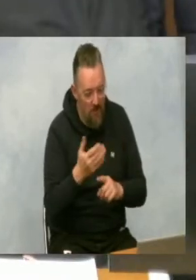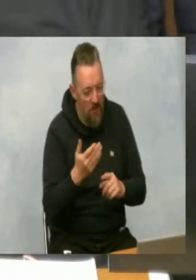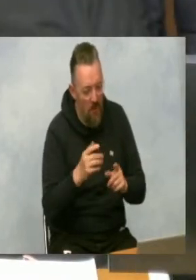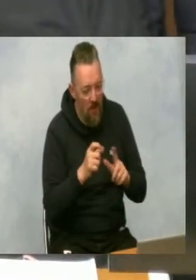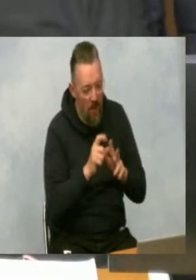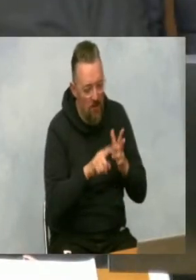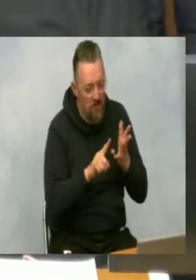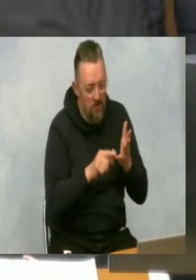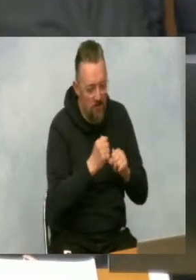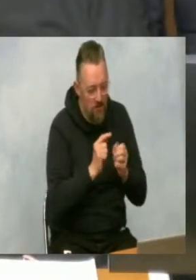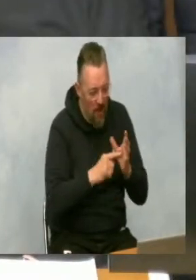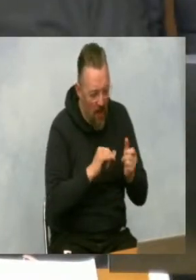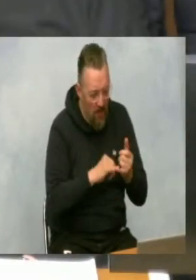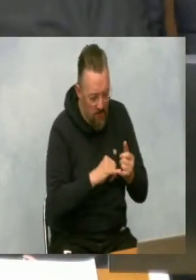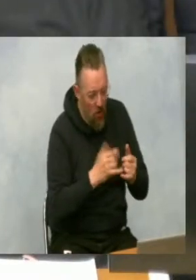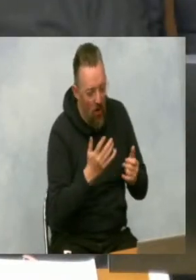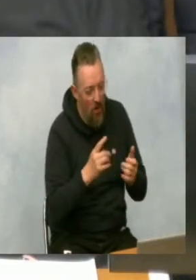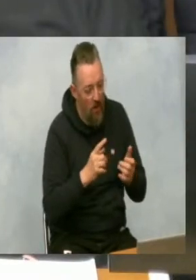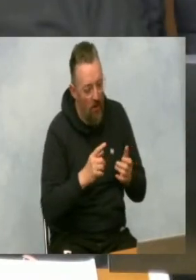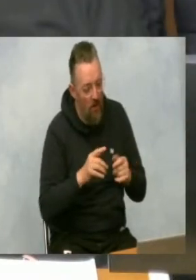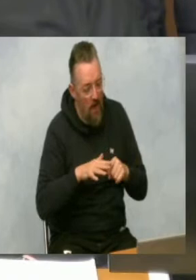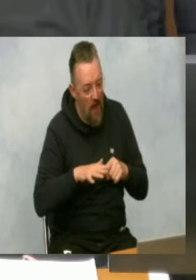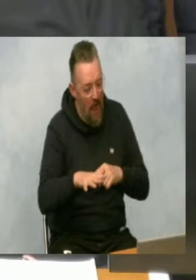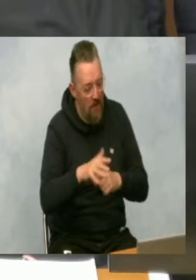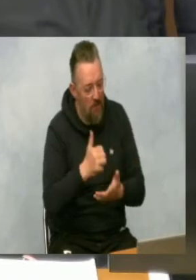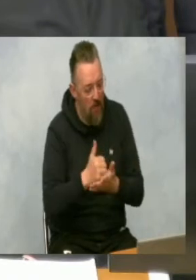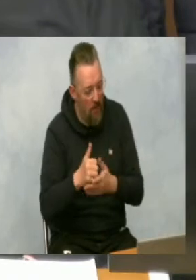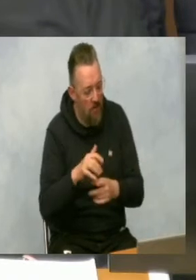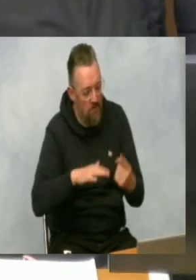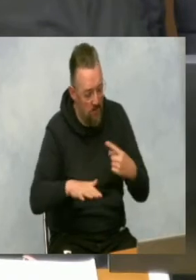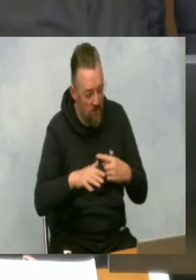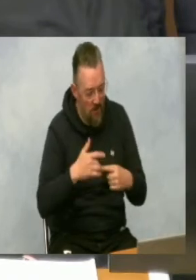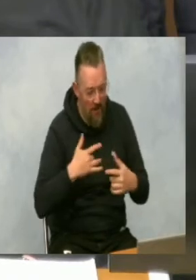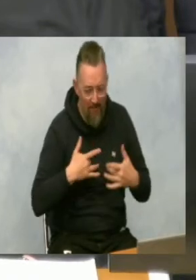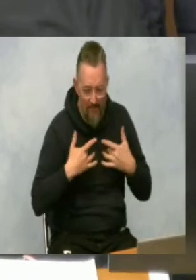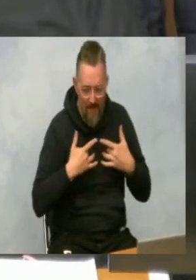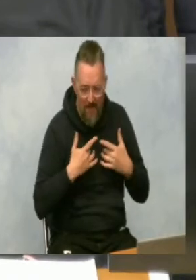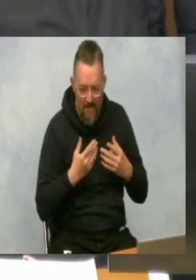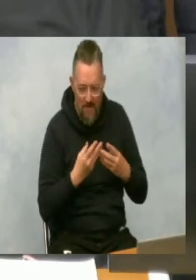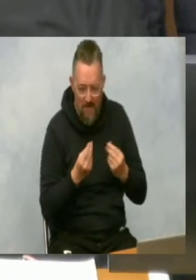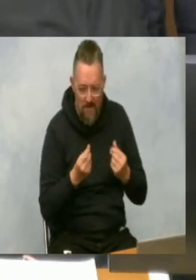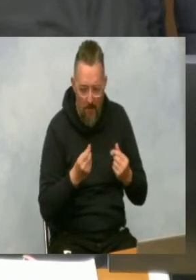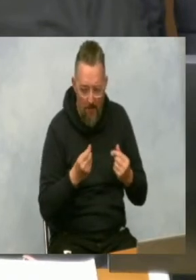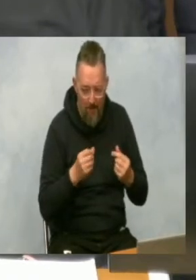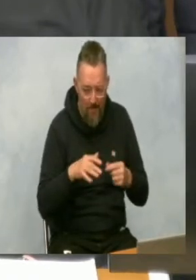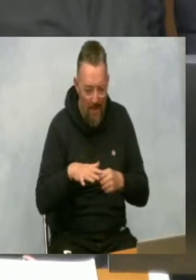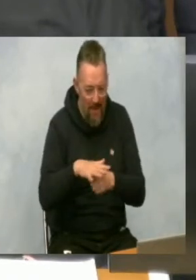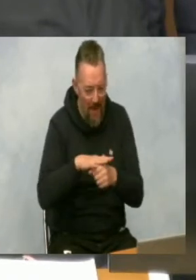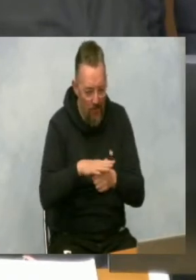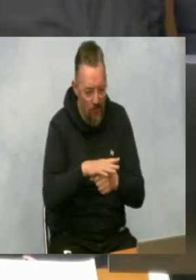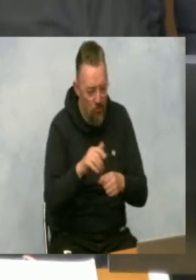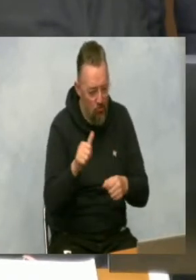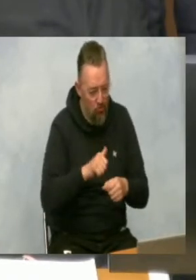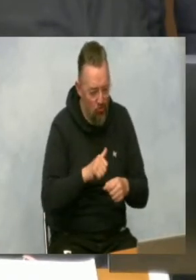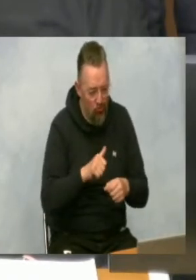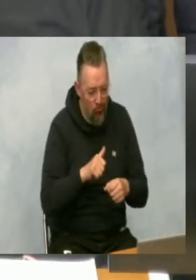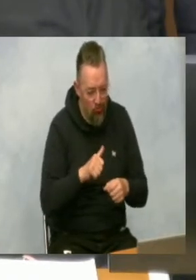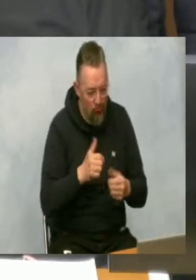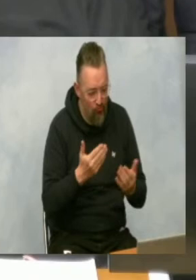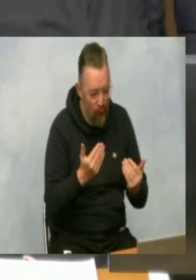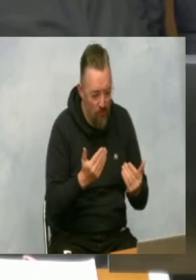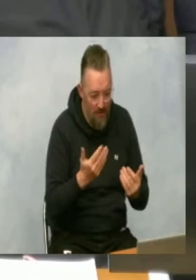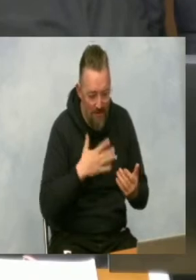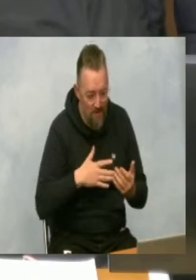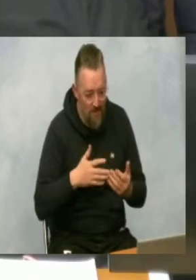that they're sitting on. And I just feel that there's some areas where we should really be looking to bring more housing